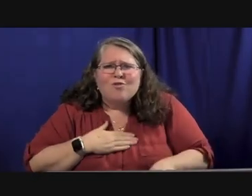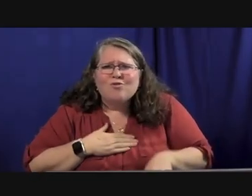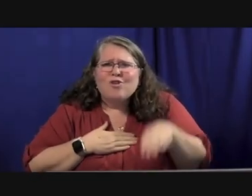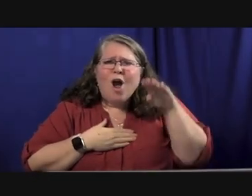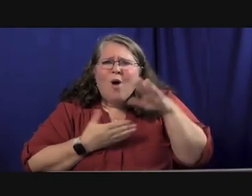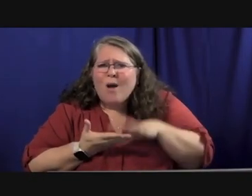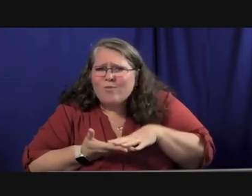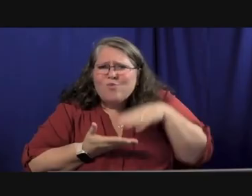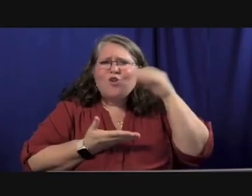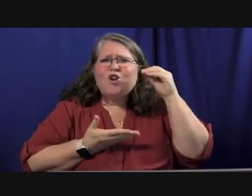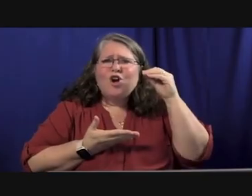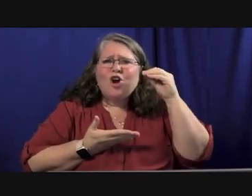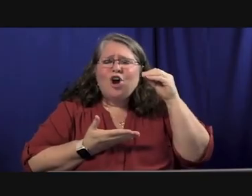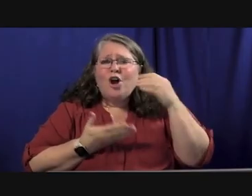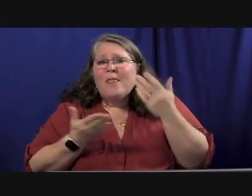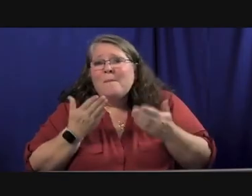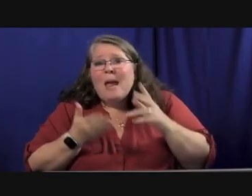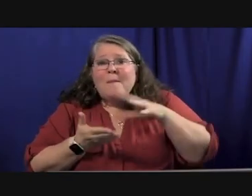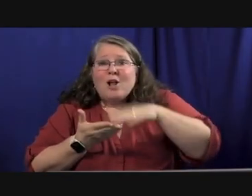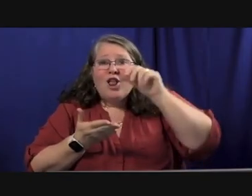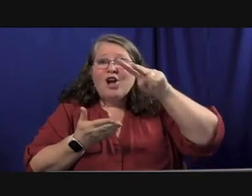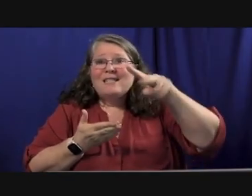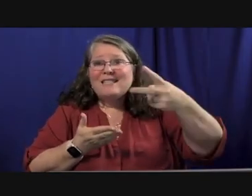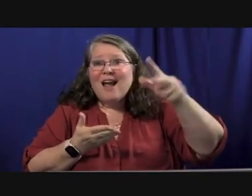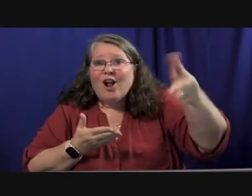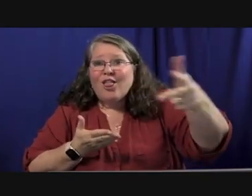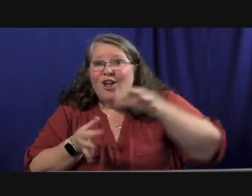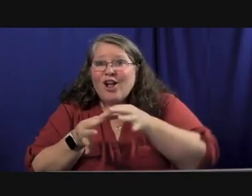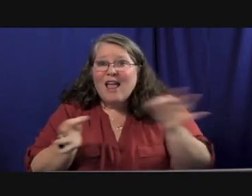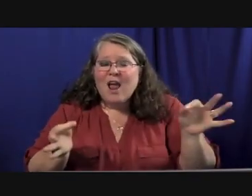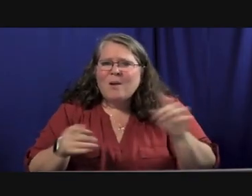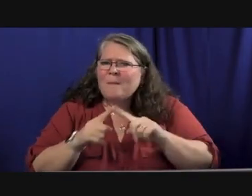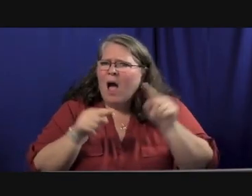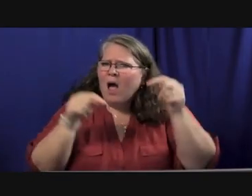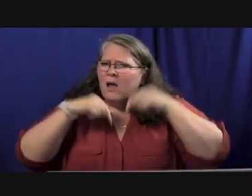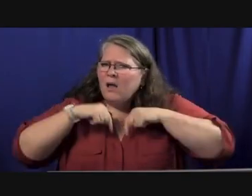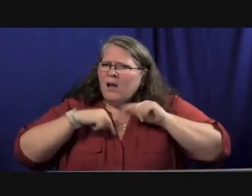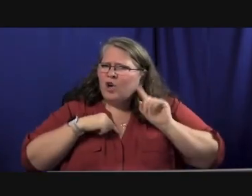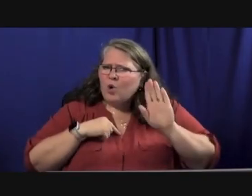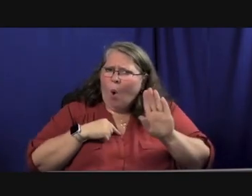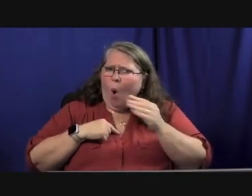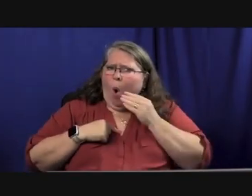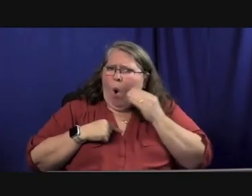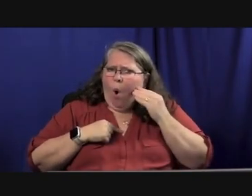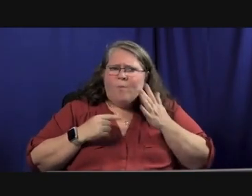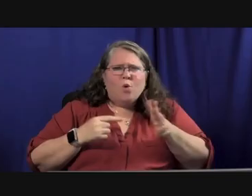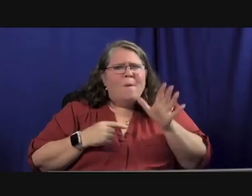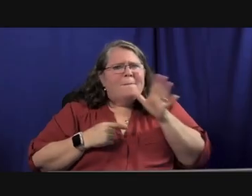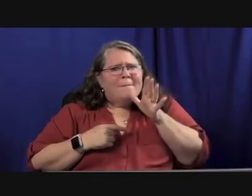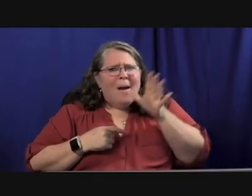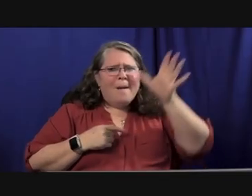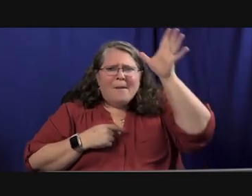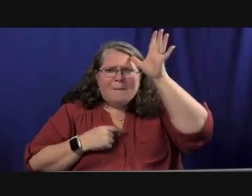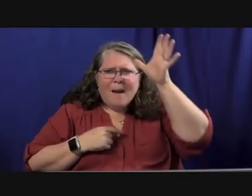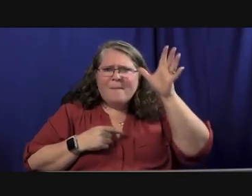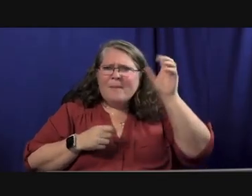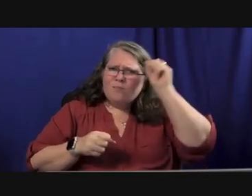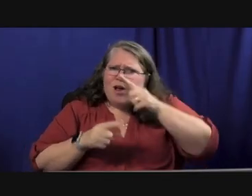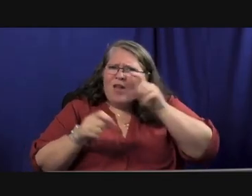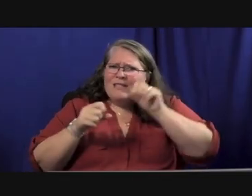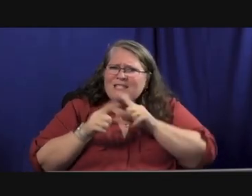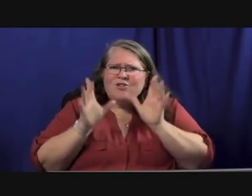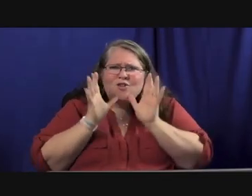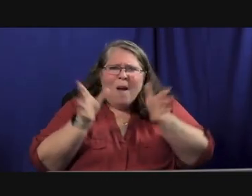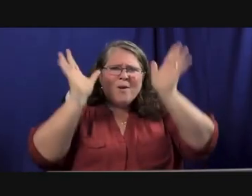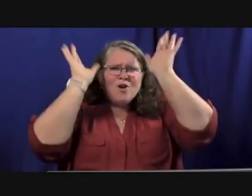language. You were born and raised to learn that language. And maybe you learned a second or third language, but your home language,